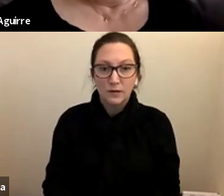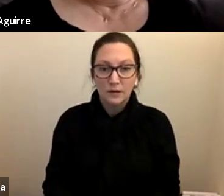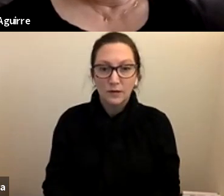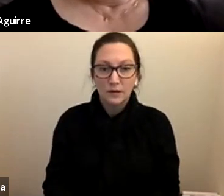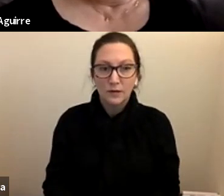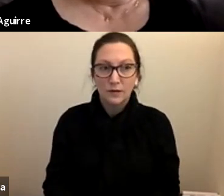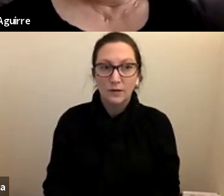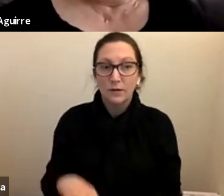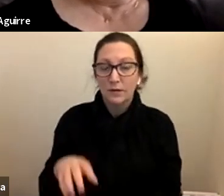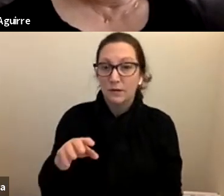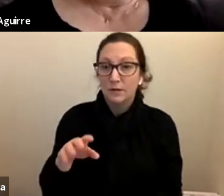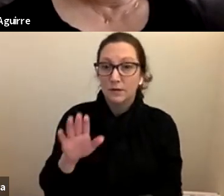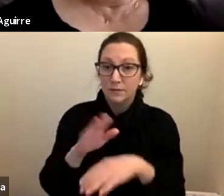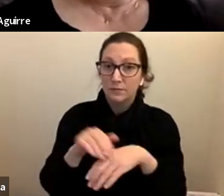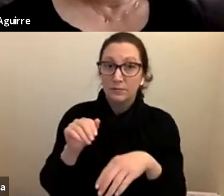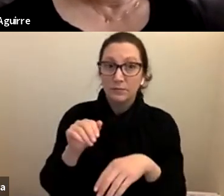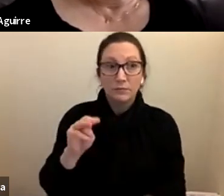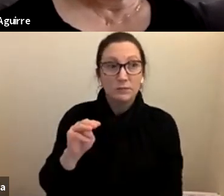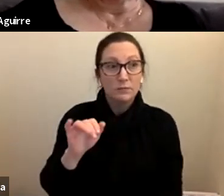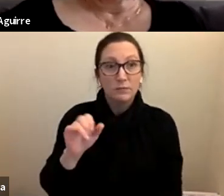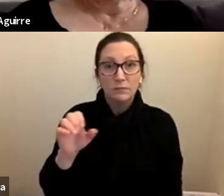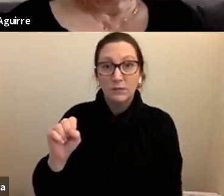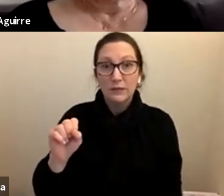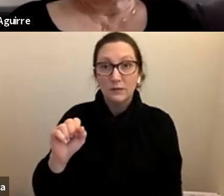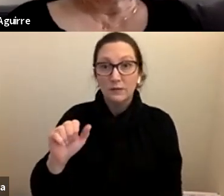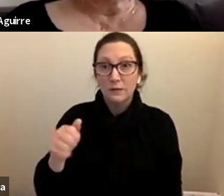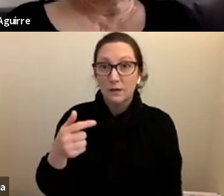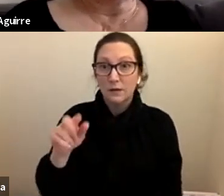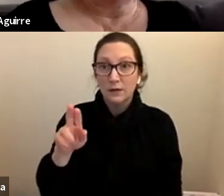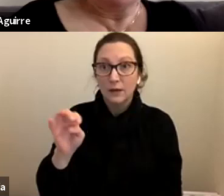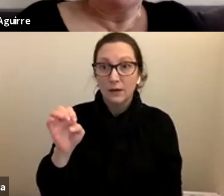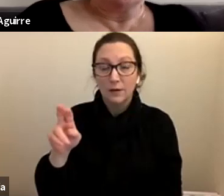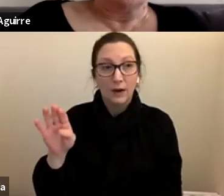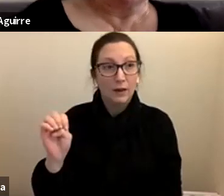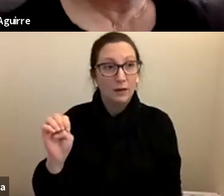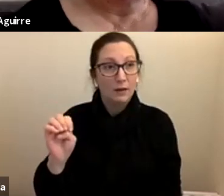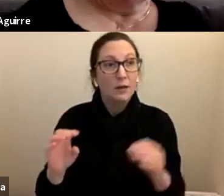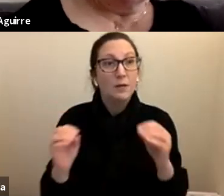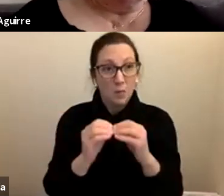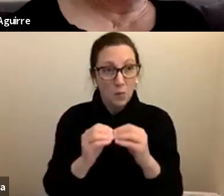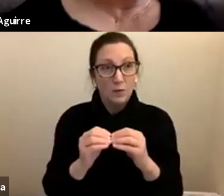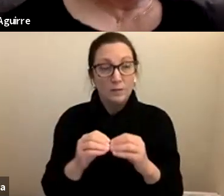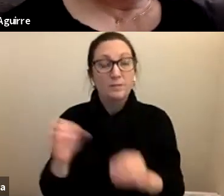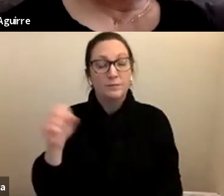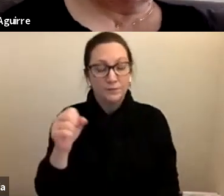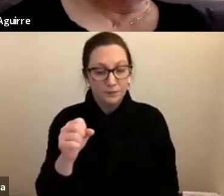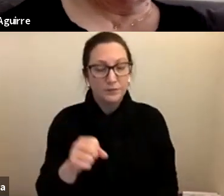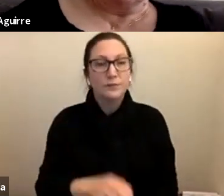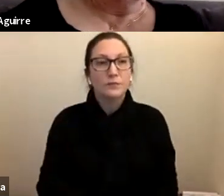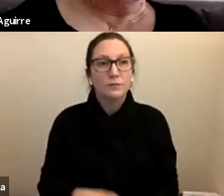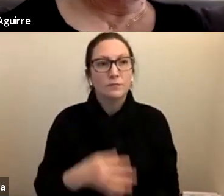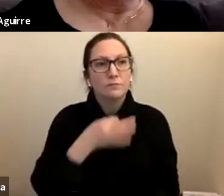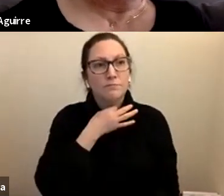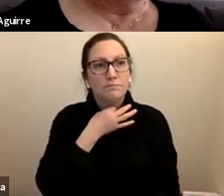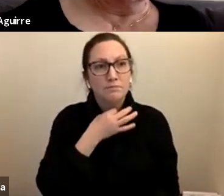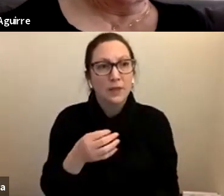Mr. Gary, you have another question? I see your hand is still up. Yeah, sorry, I have another question. I was wondering if we could have